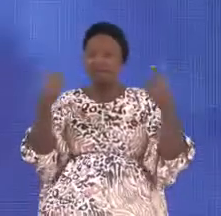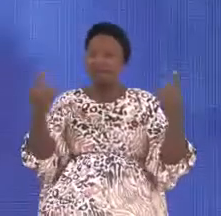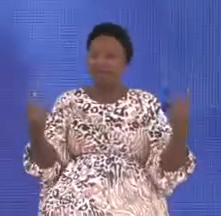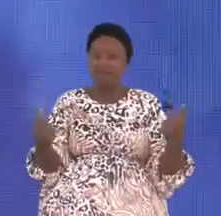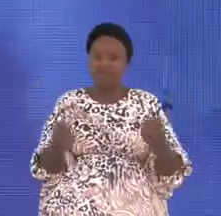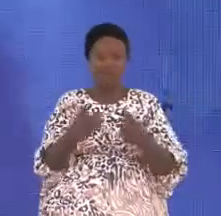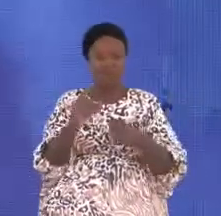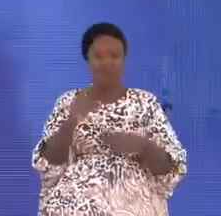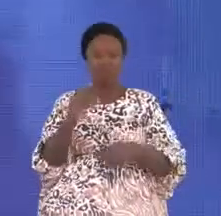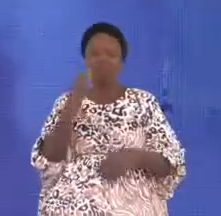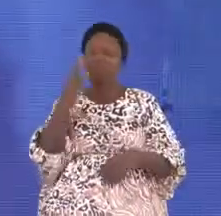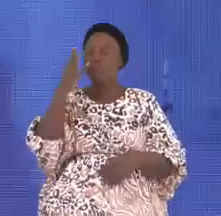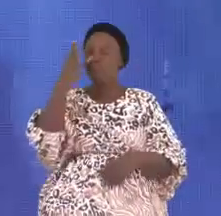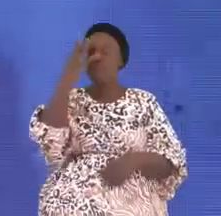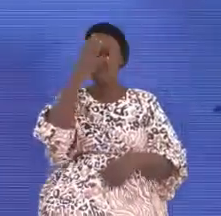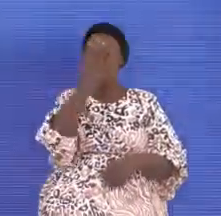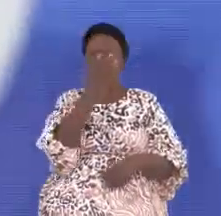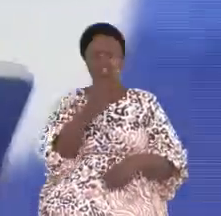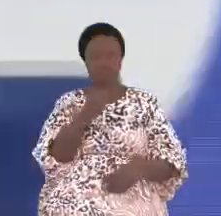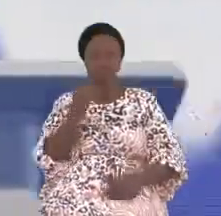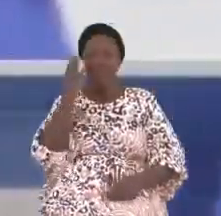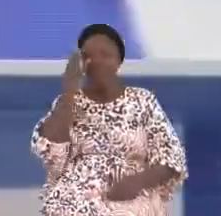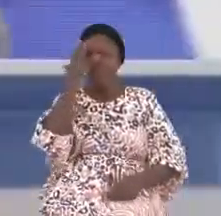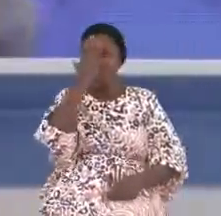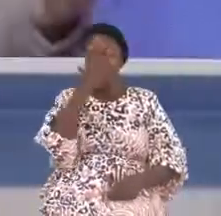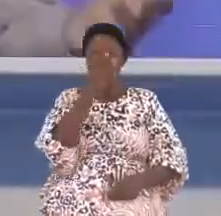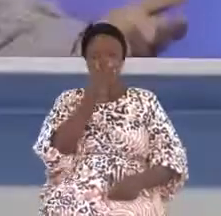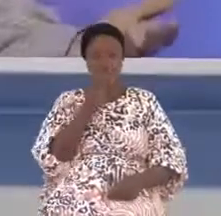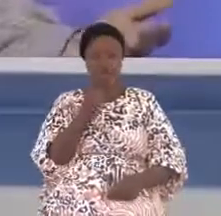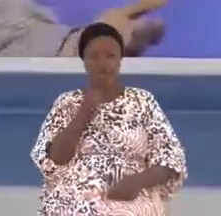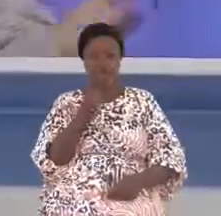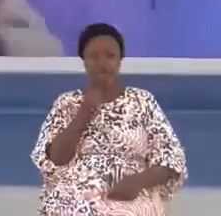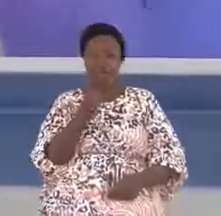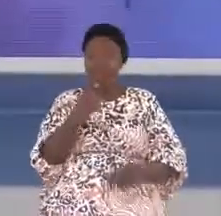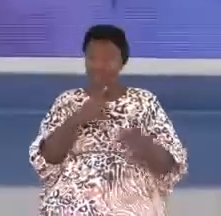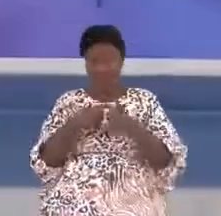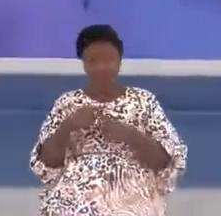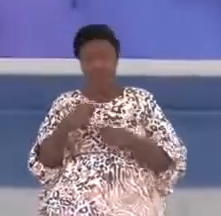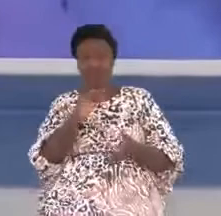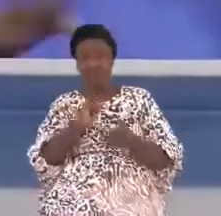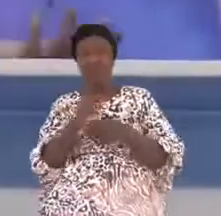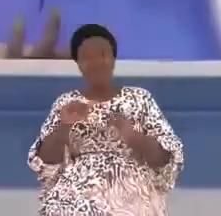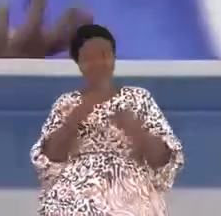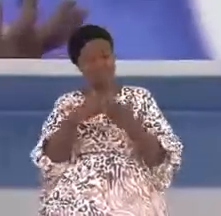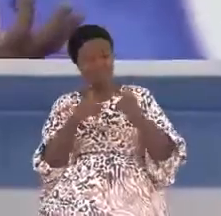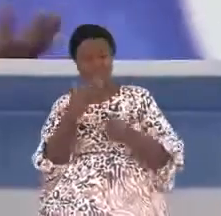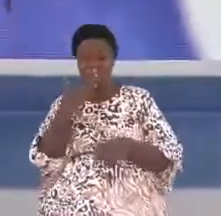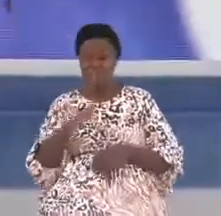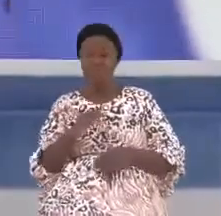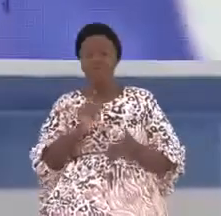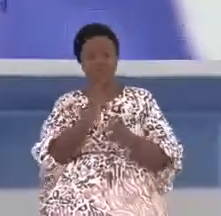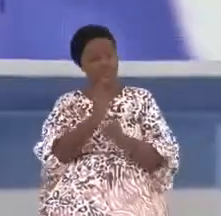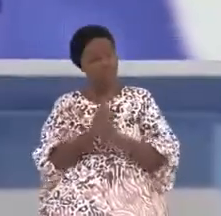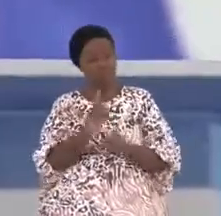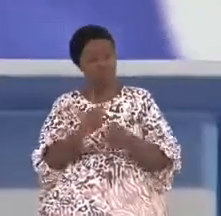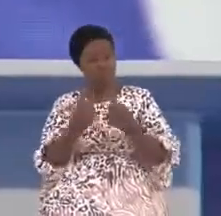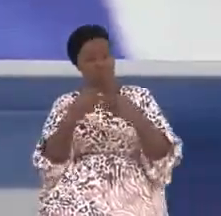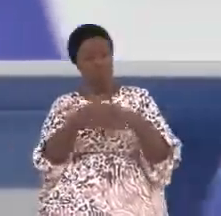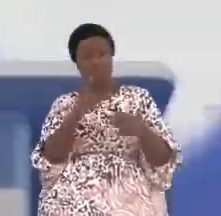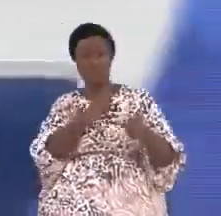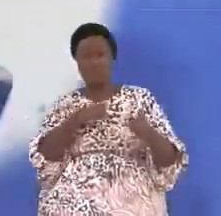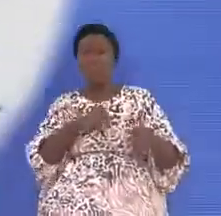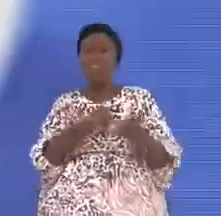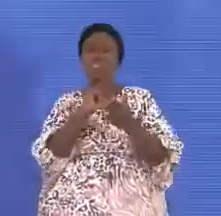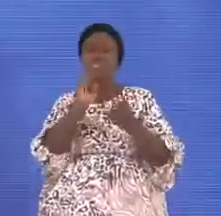beautiful beautiful the same thing that's only takes for you to come back to god it's very simple some